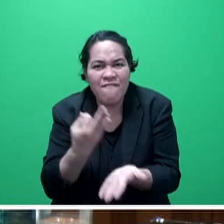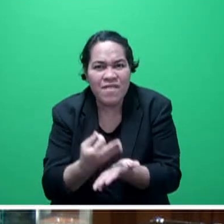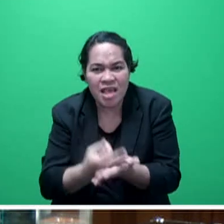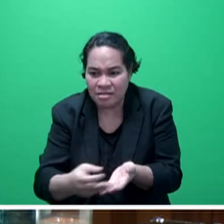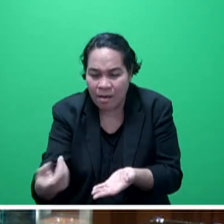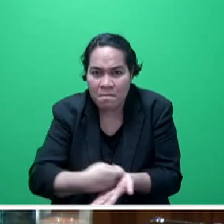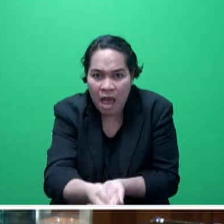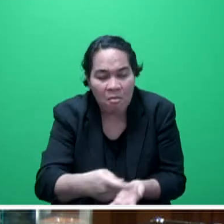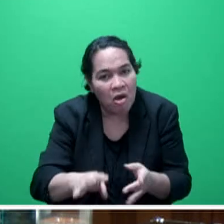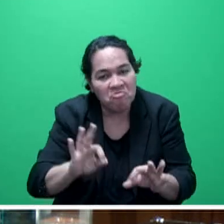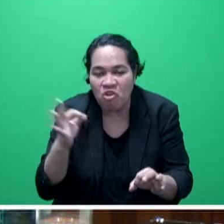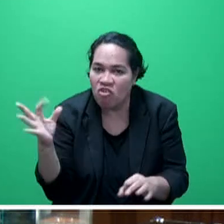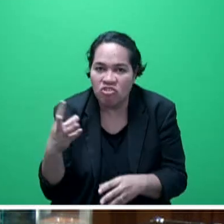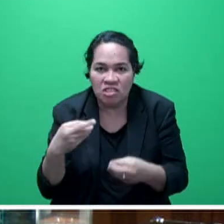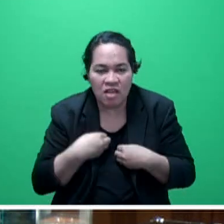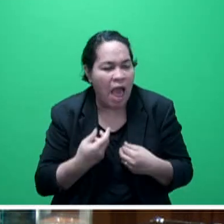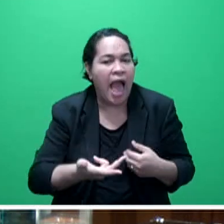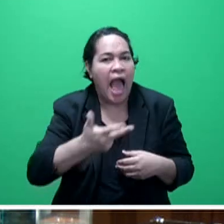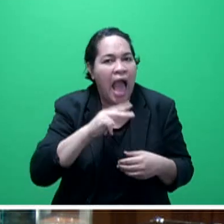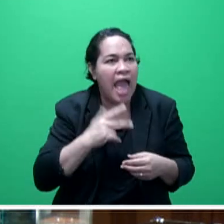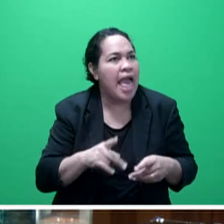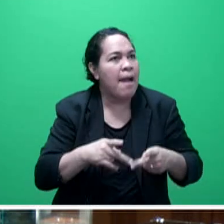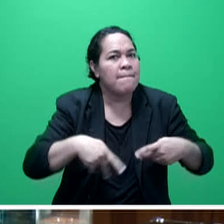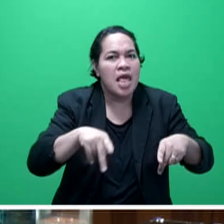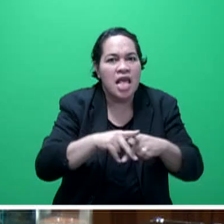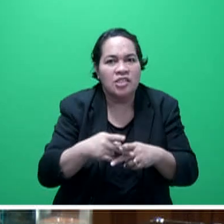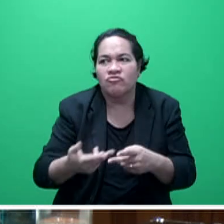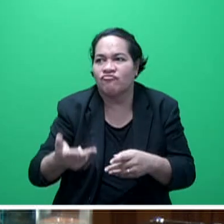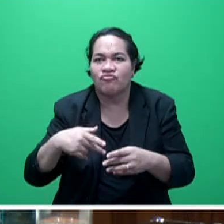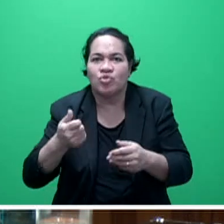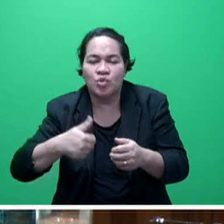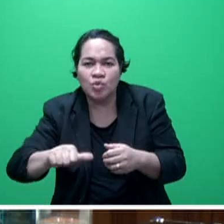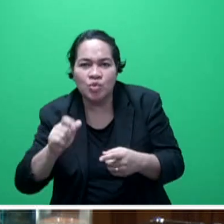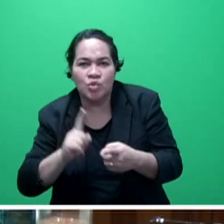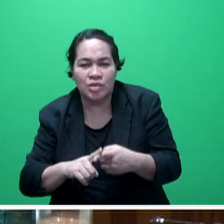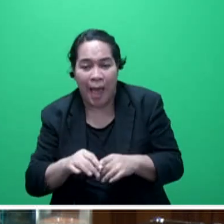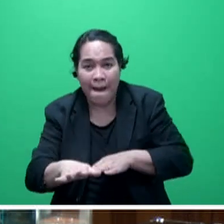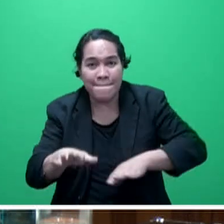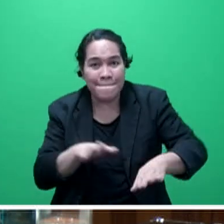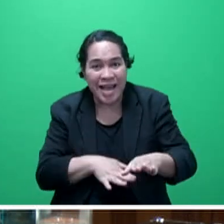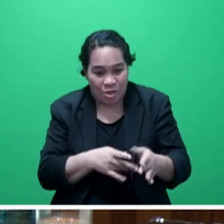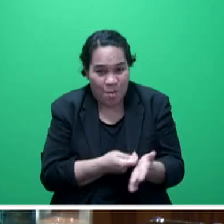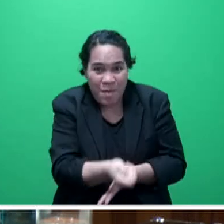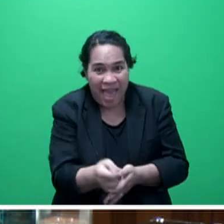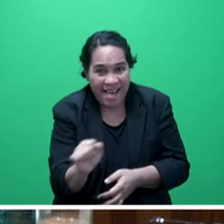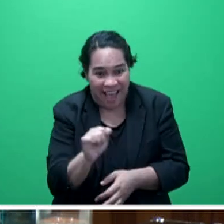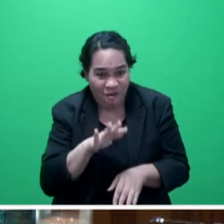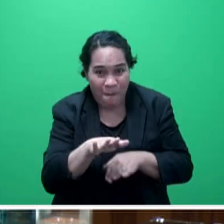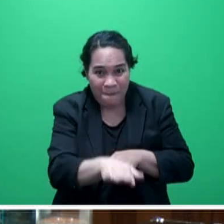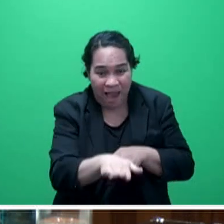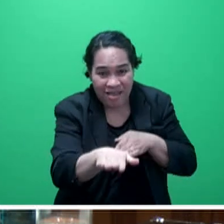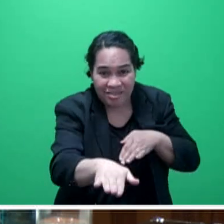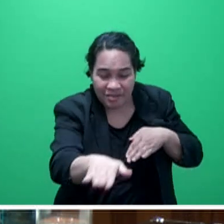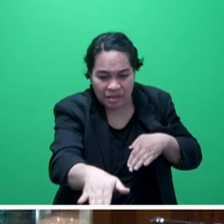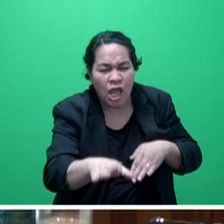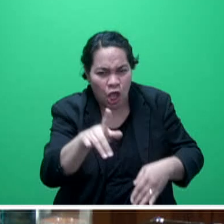sports and events venue, property rentals, and parking meter fees. We should also note that a number of ratepayers have not